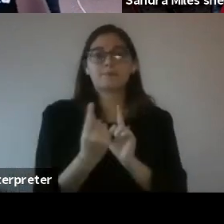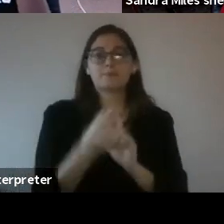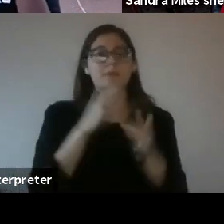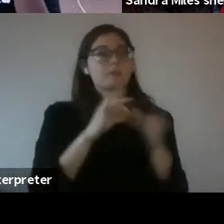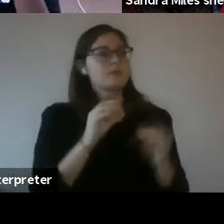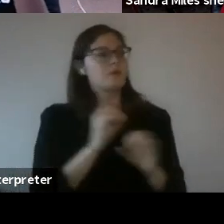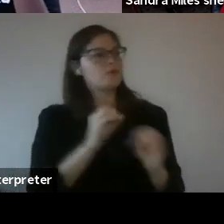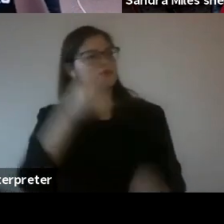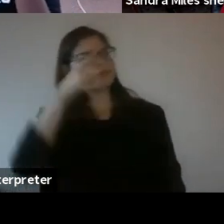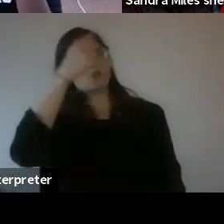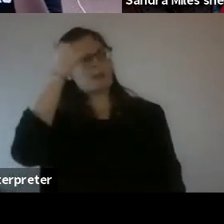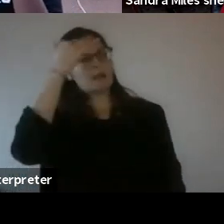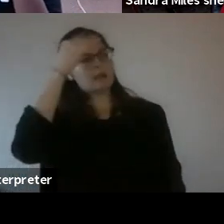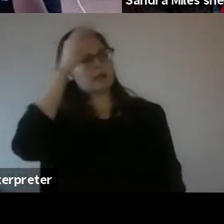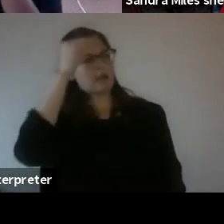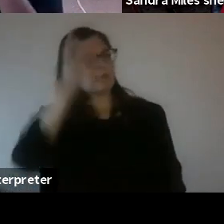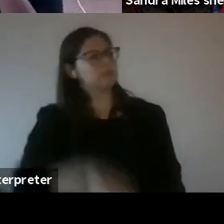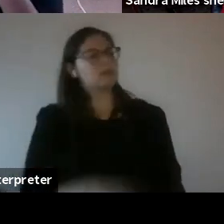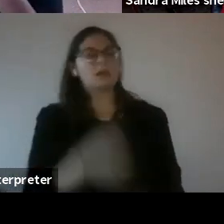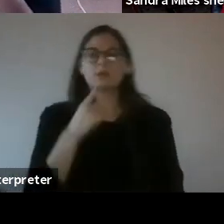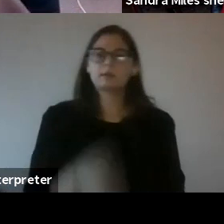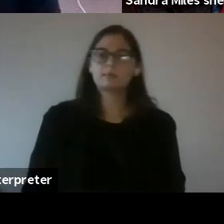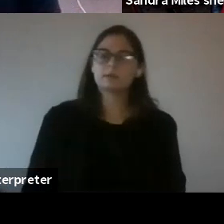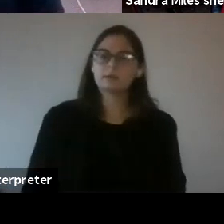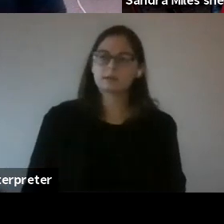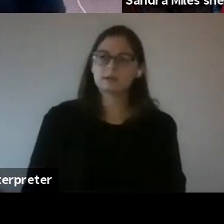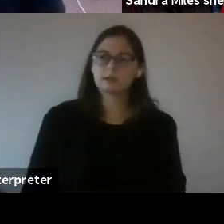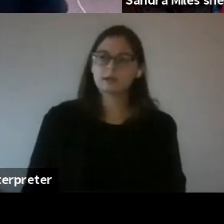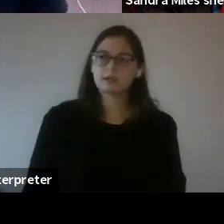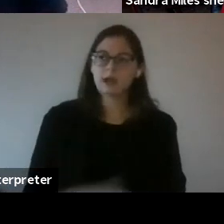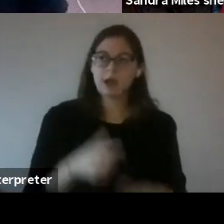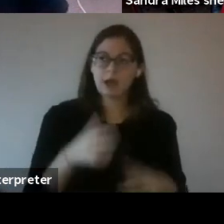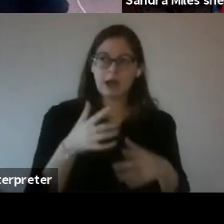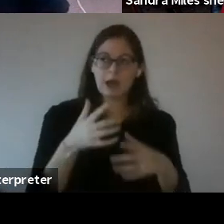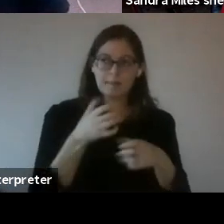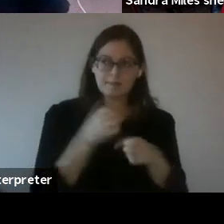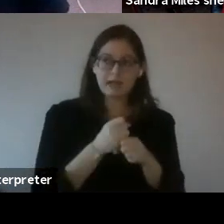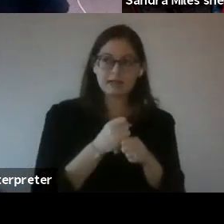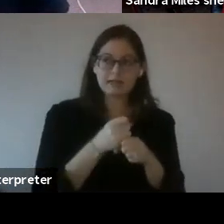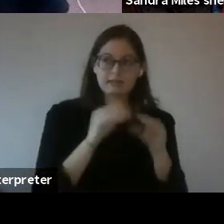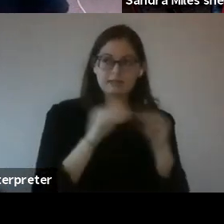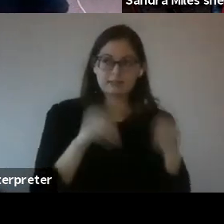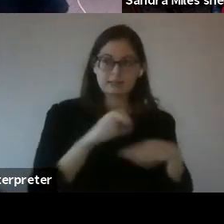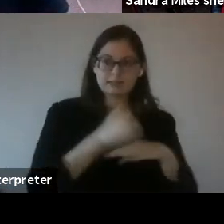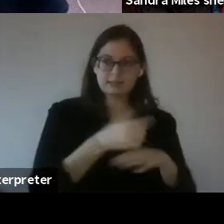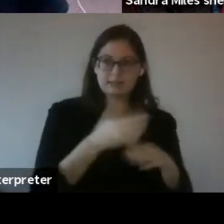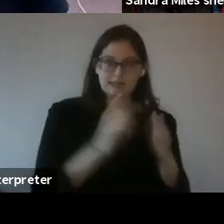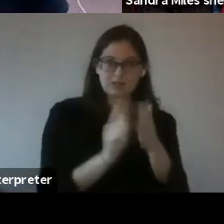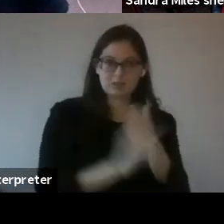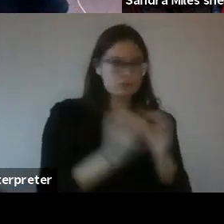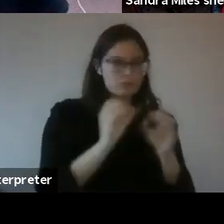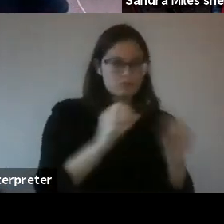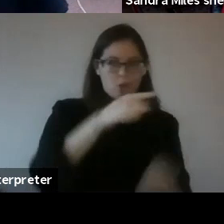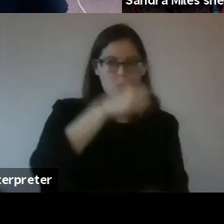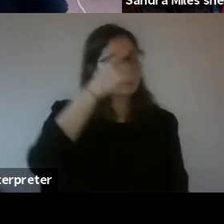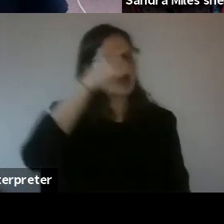Black cowboys. And I'm telling him, I'm getting this exhibit next week. There were no Black cowboys in Florida. And I'm